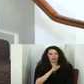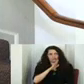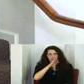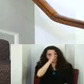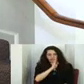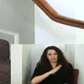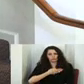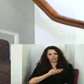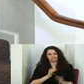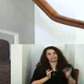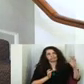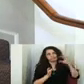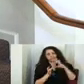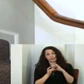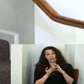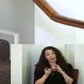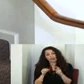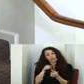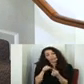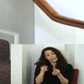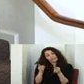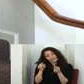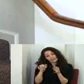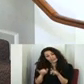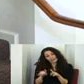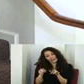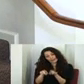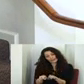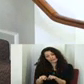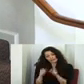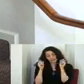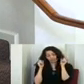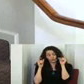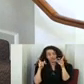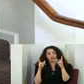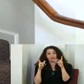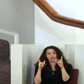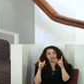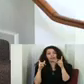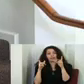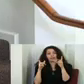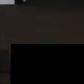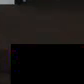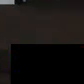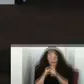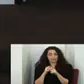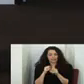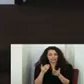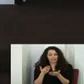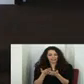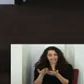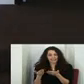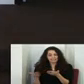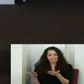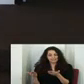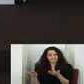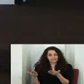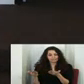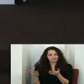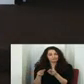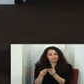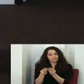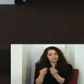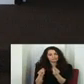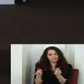happens, surprisingly, things have a way of working out.